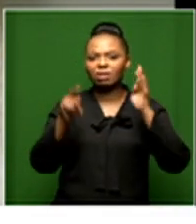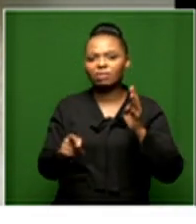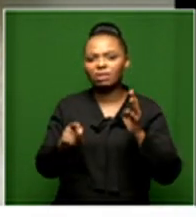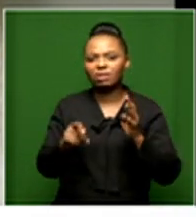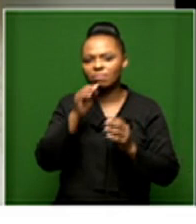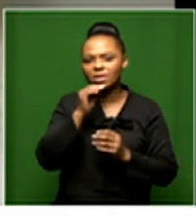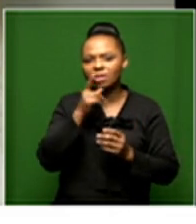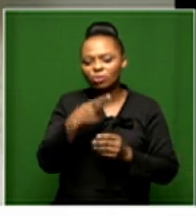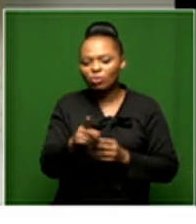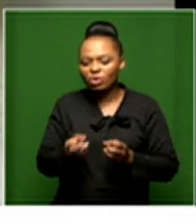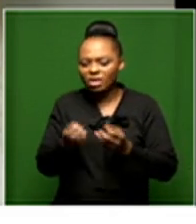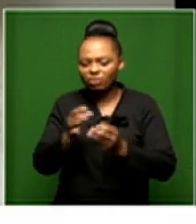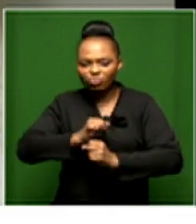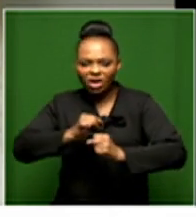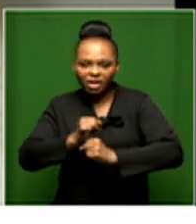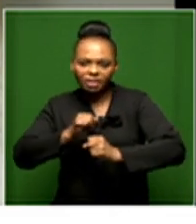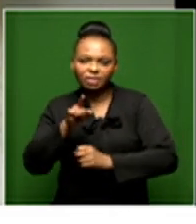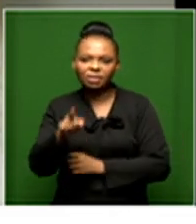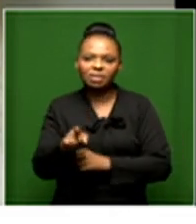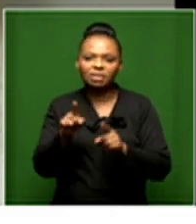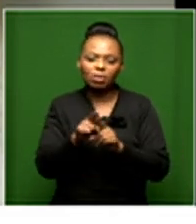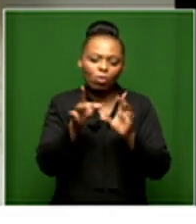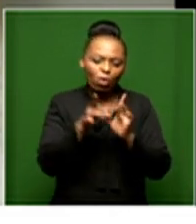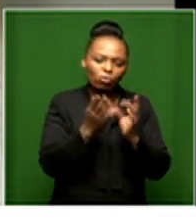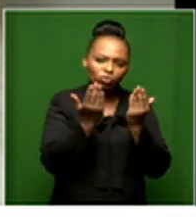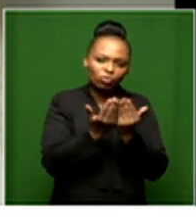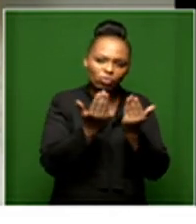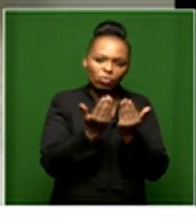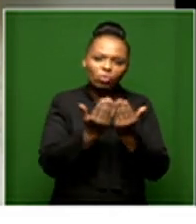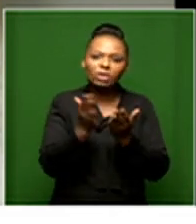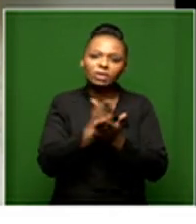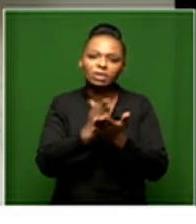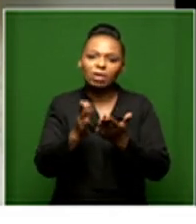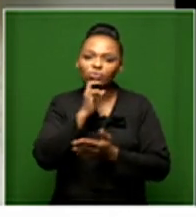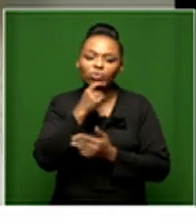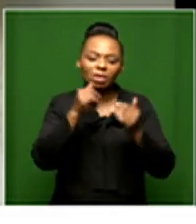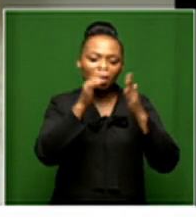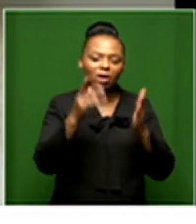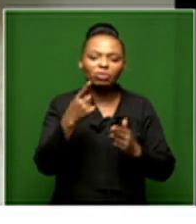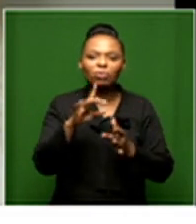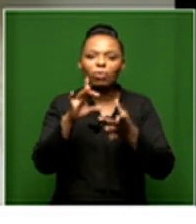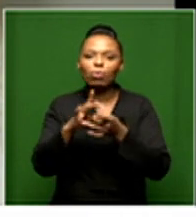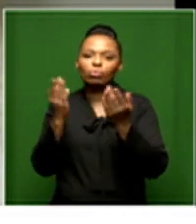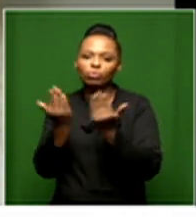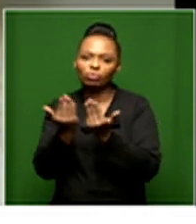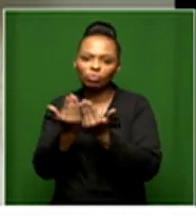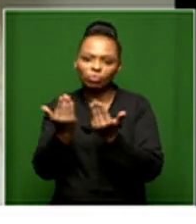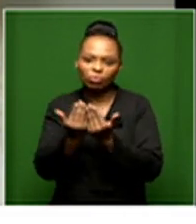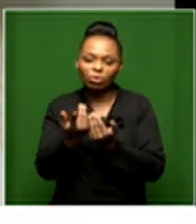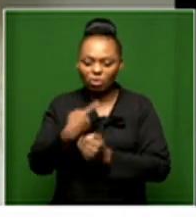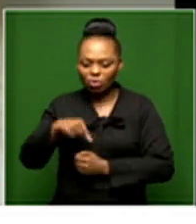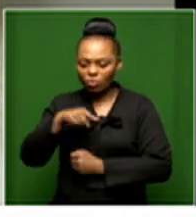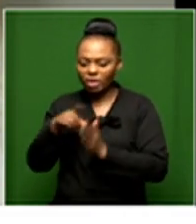office space. At the moment, there's homeschooling. So all of that takes into account. So again, us